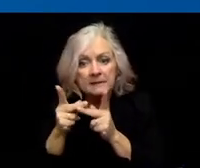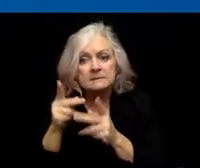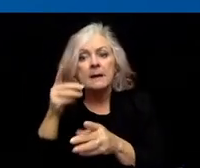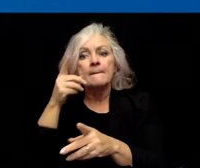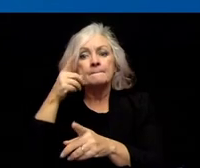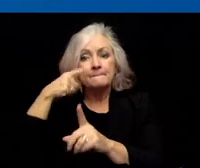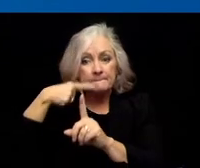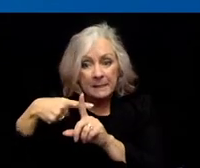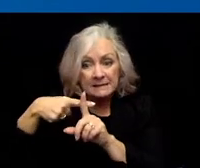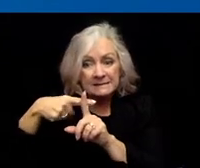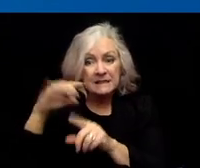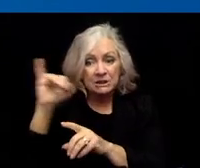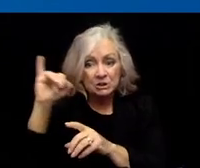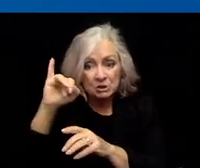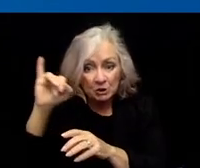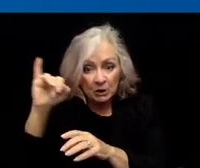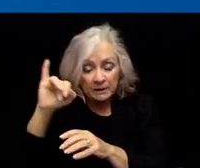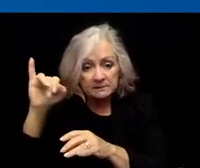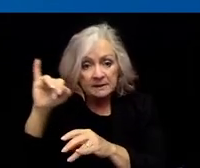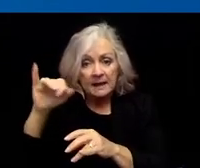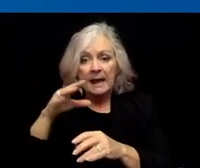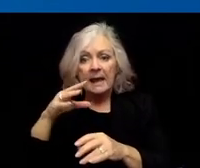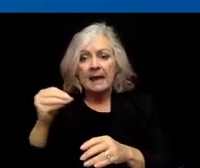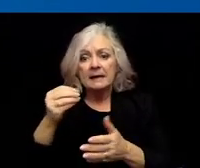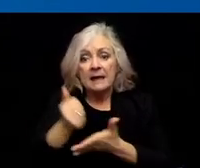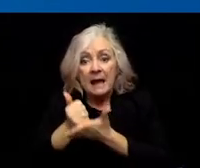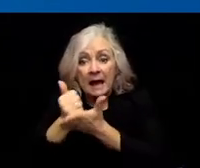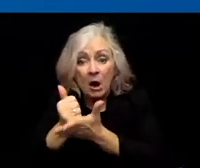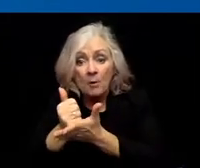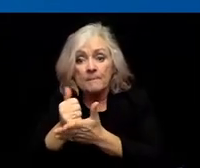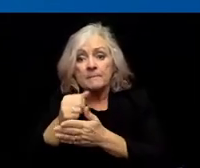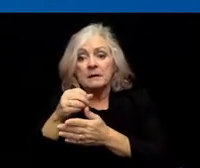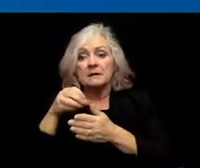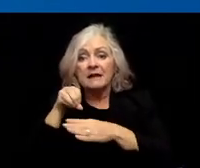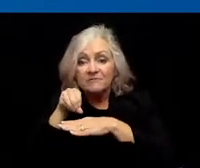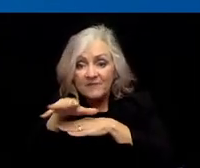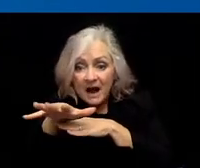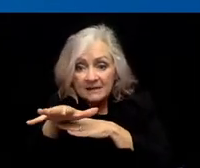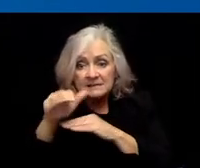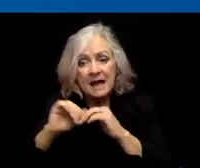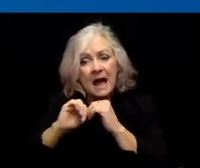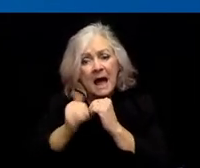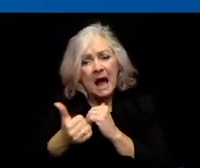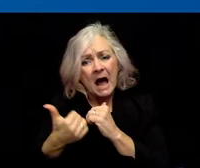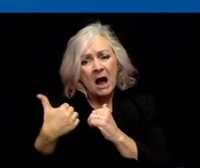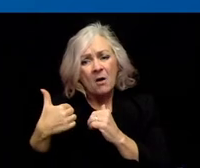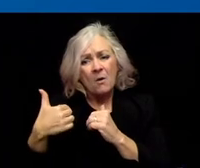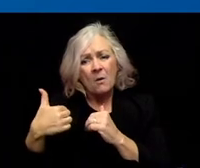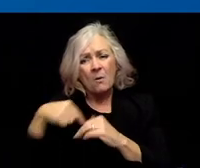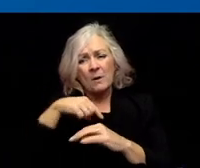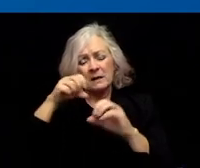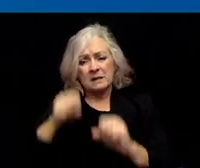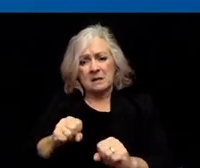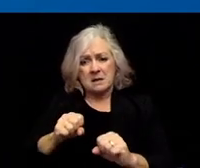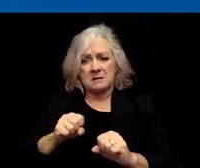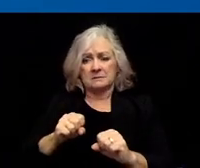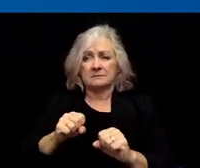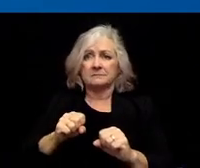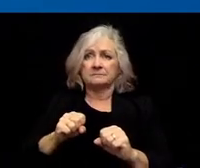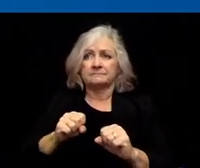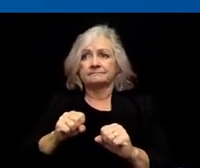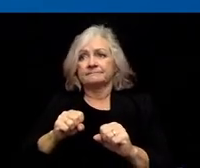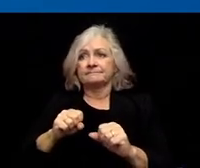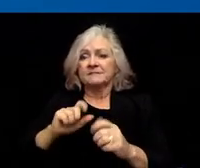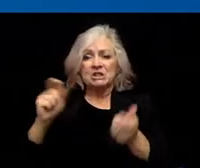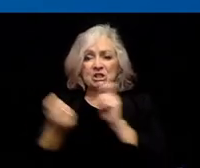guidance on, you know, do we, you know, how do we arrange her status as an independent